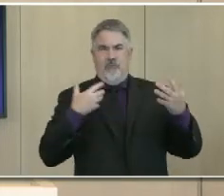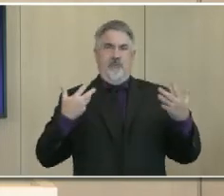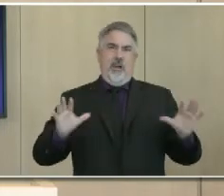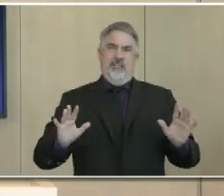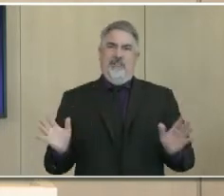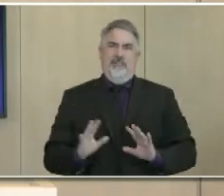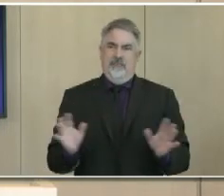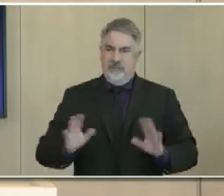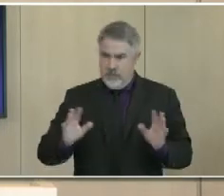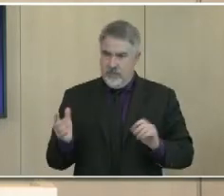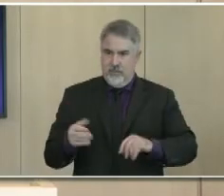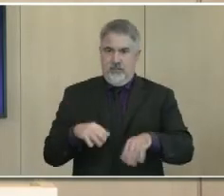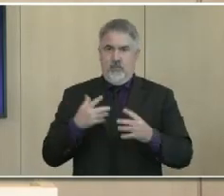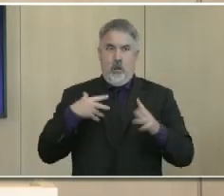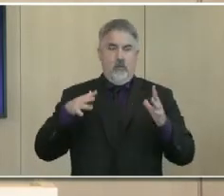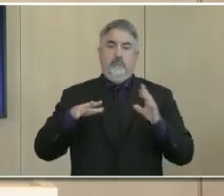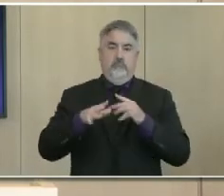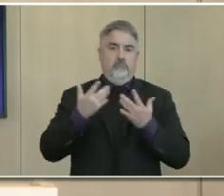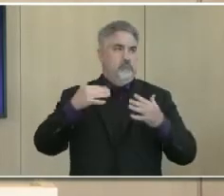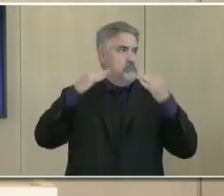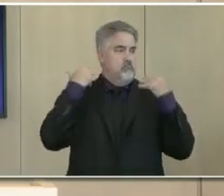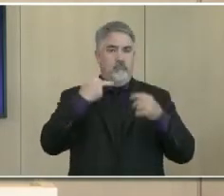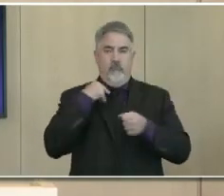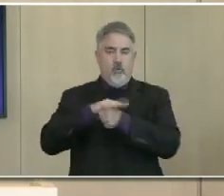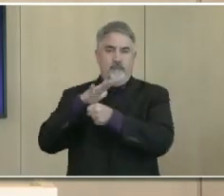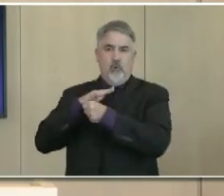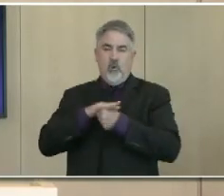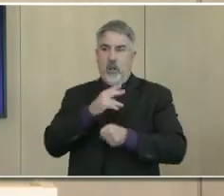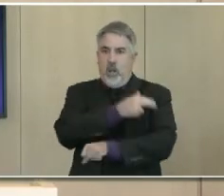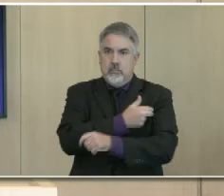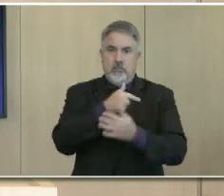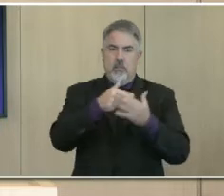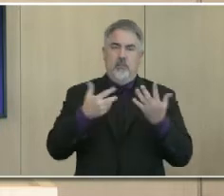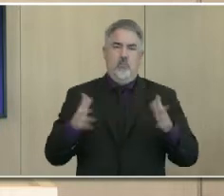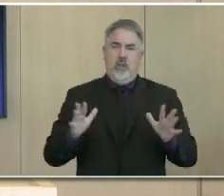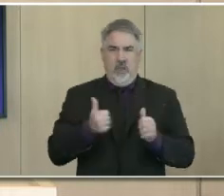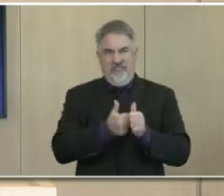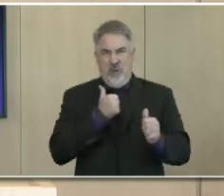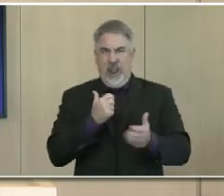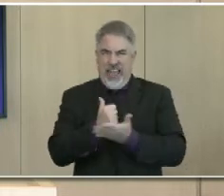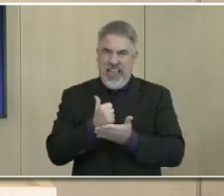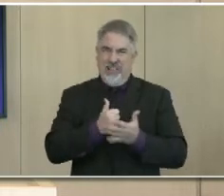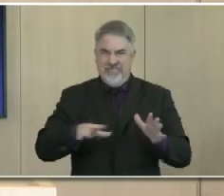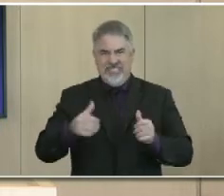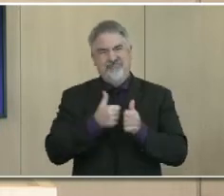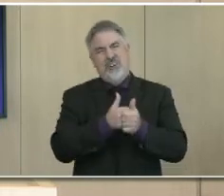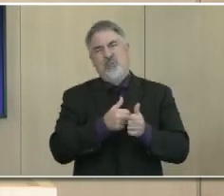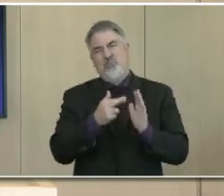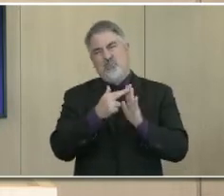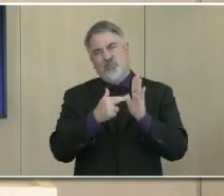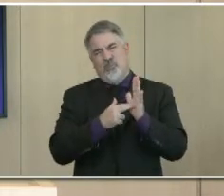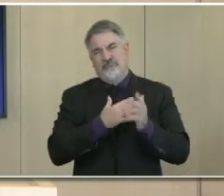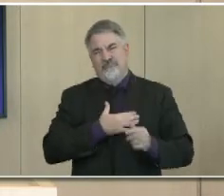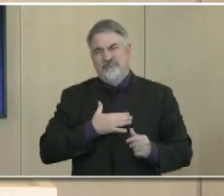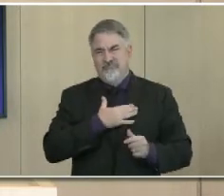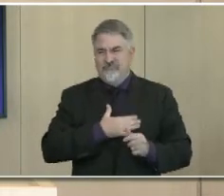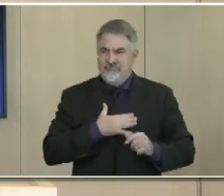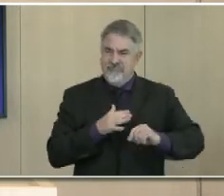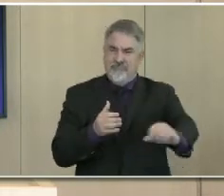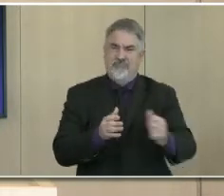system. And the actions on each and every single one of us are the ones that are going to determine what the future holds for San